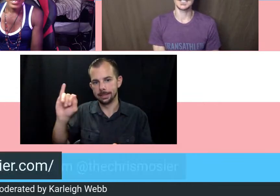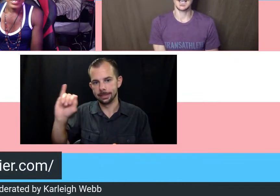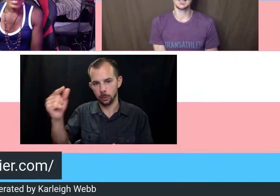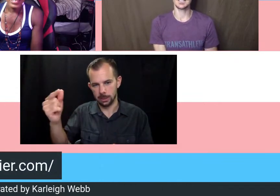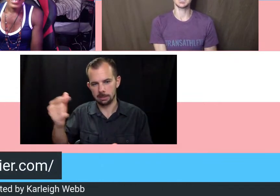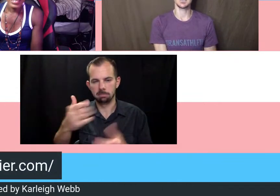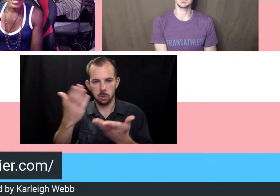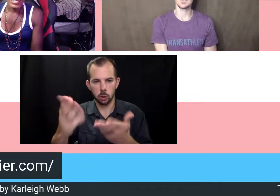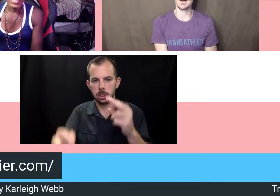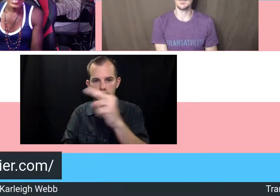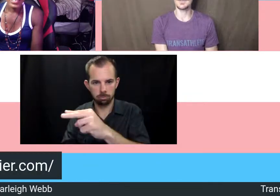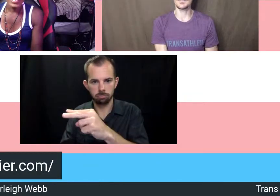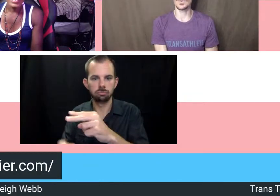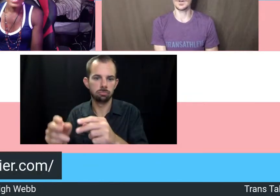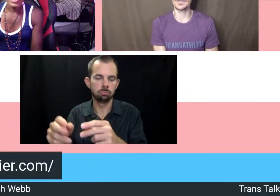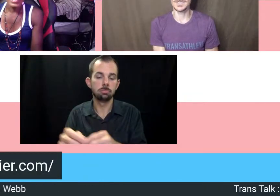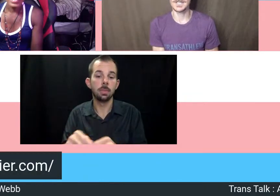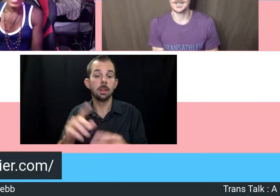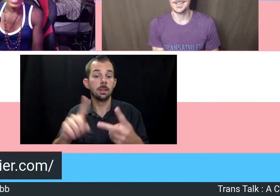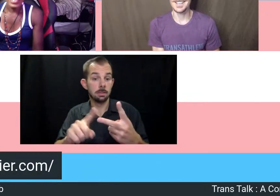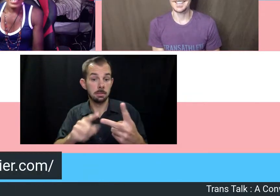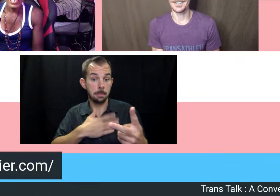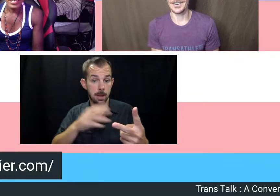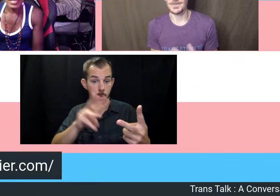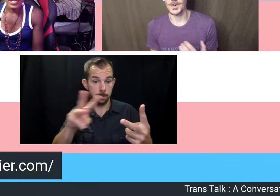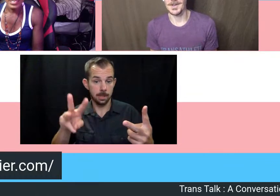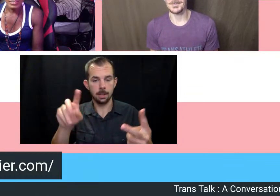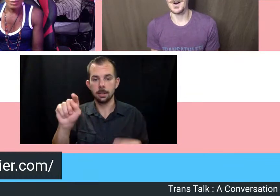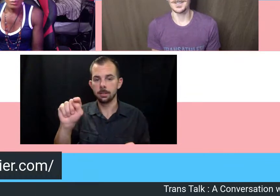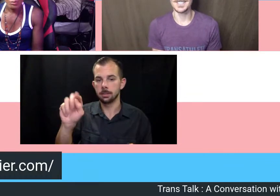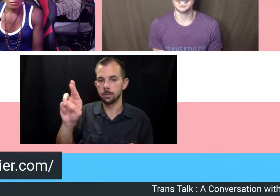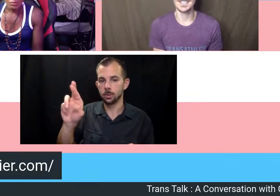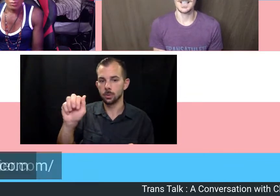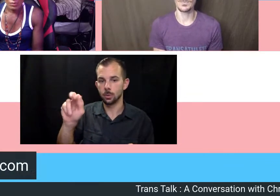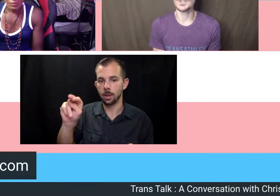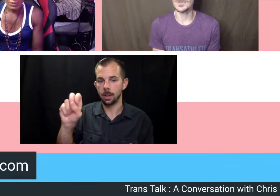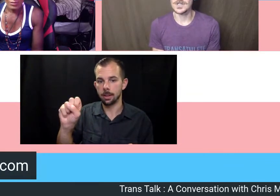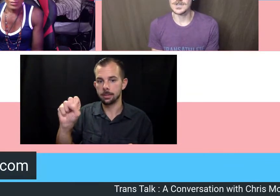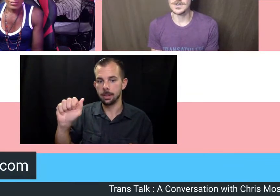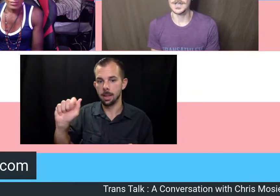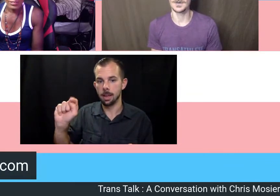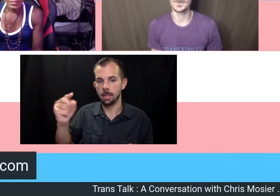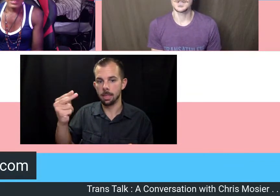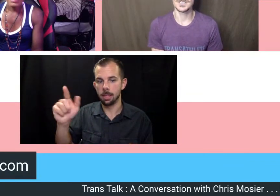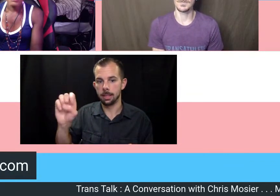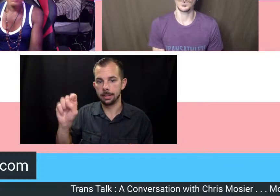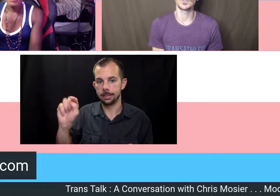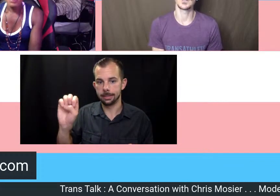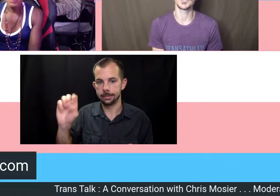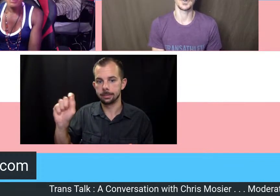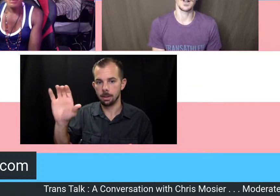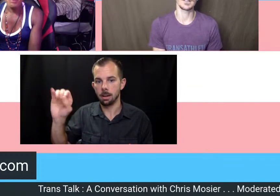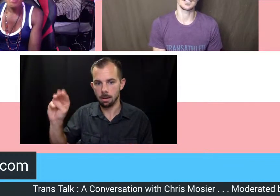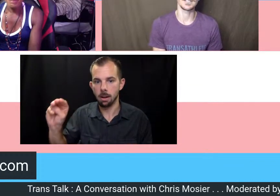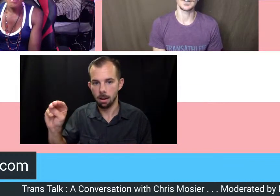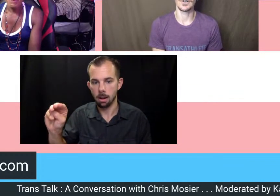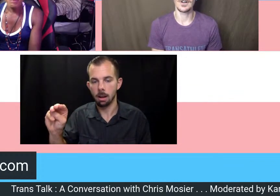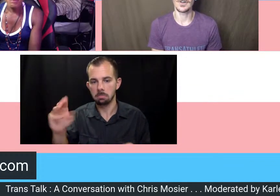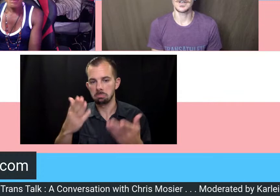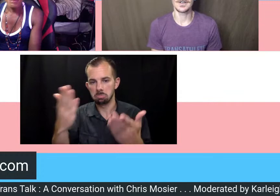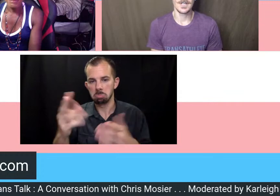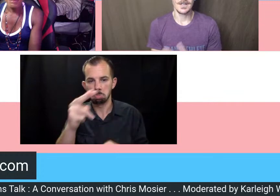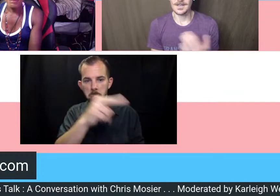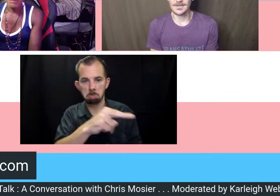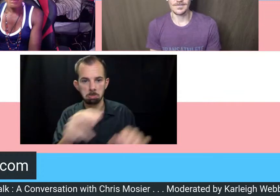website, transathlete.com, if you are interested in learning more about the policies and what you can do to help support transgender athletes in